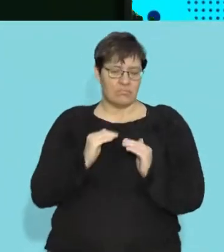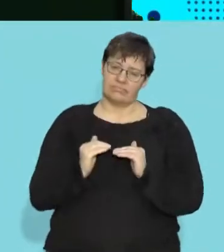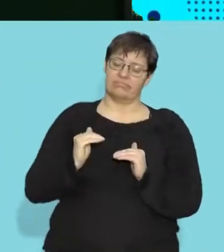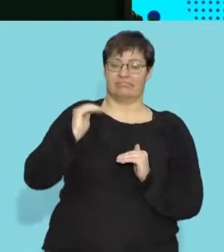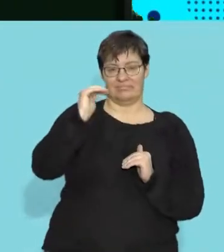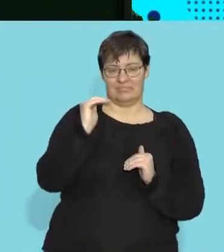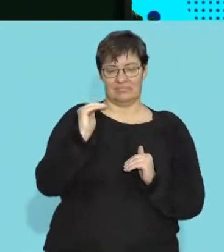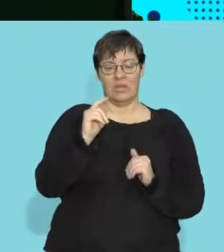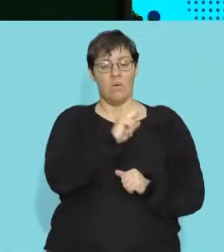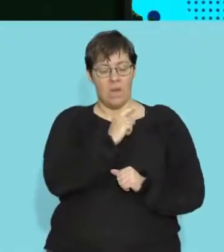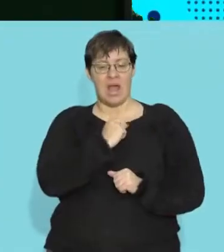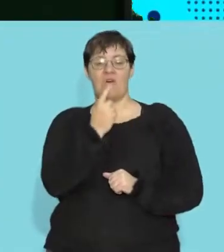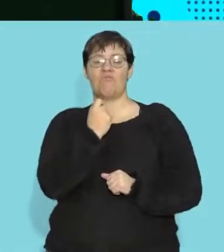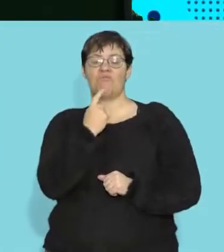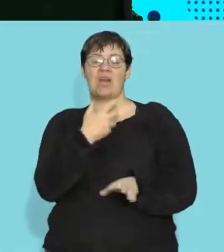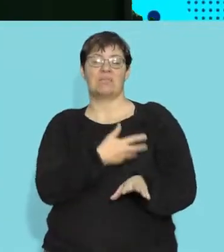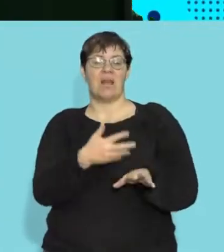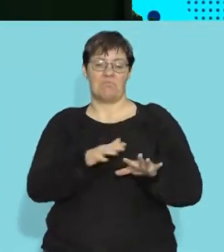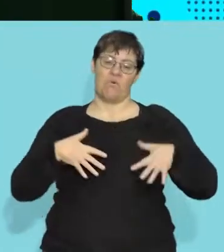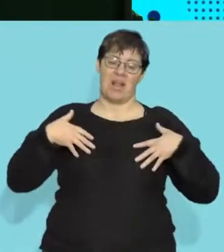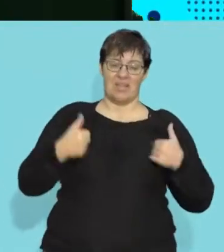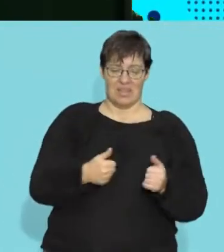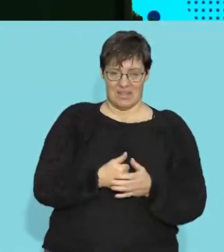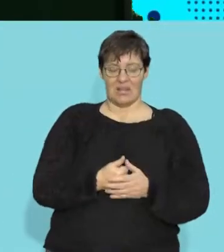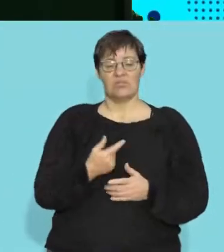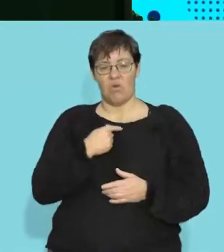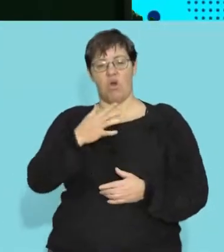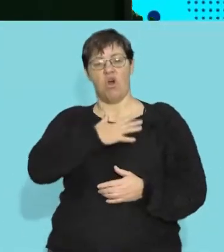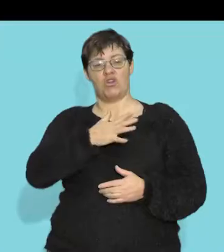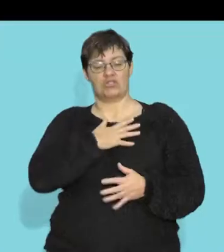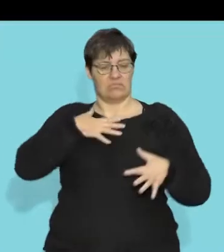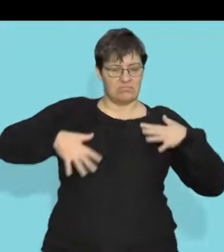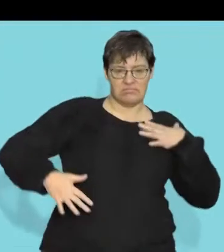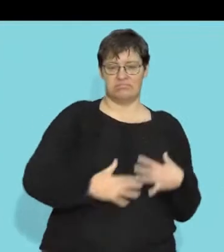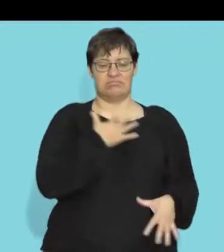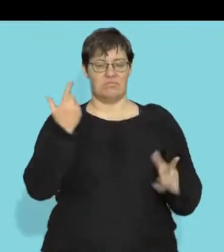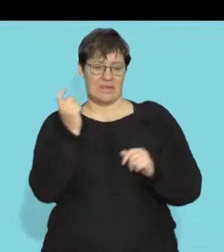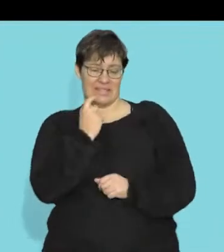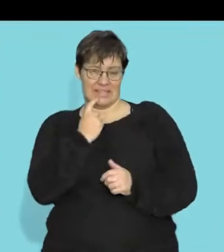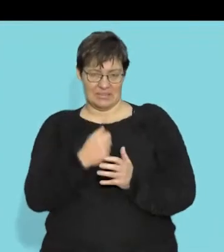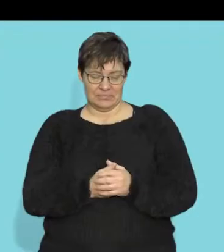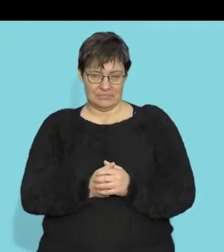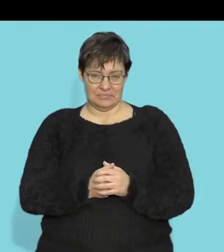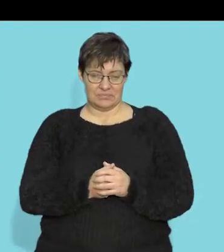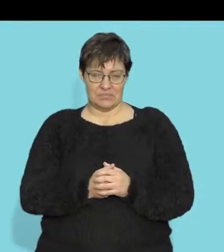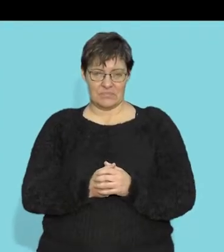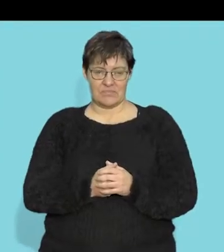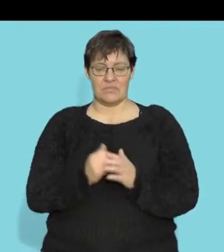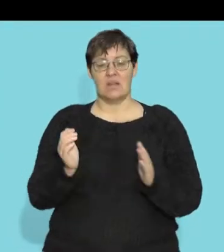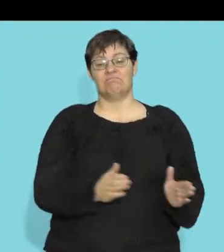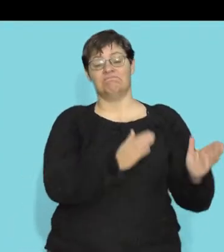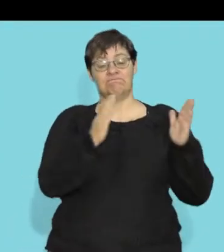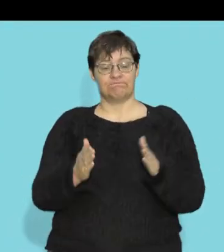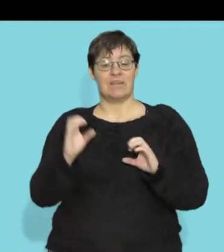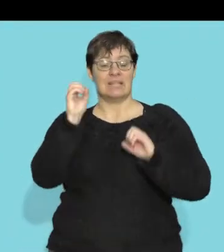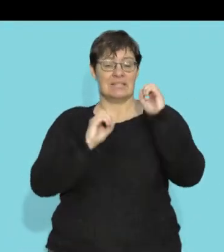levels up so that your red blood cells nice and healthy so that I can get my oxygen around. So now I go here, and now get to